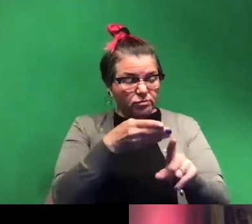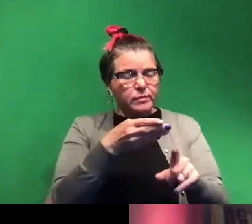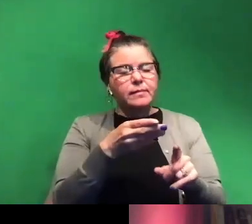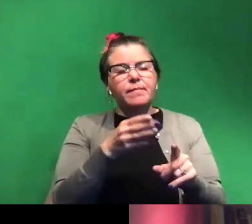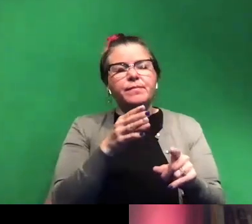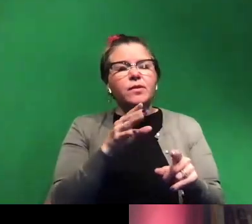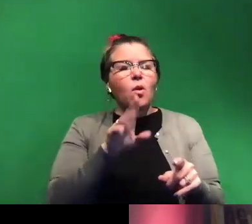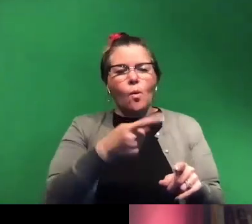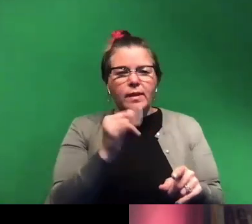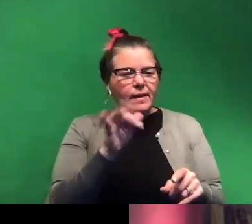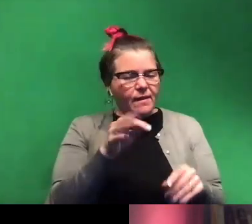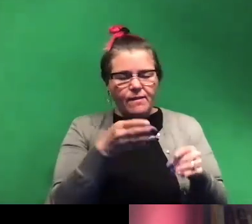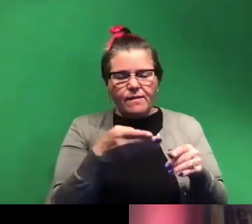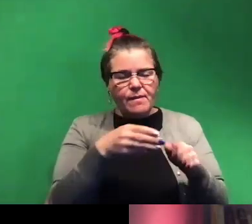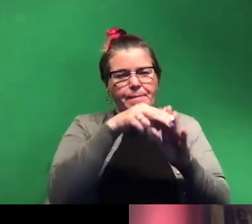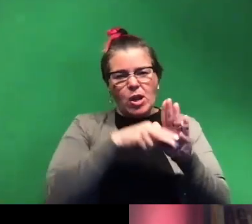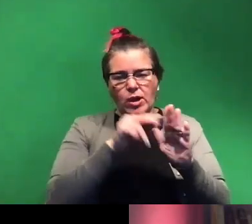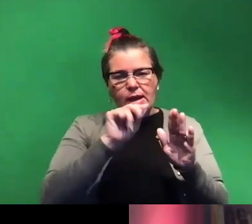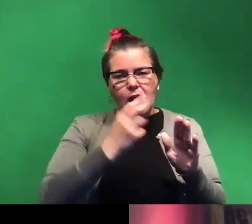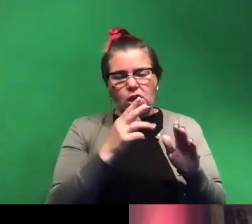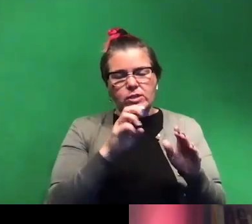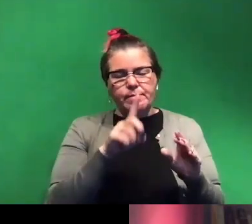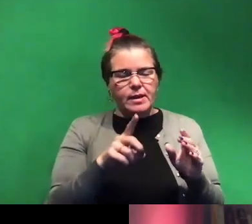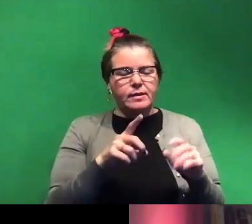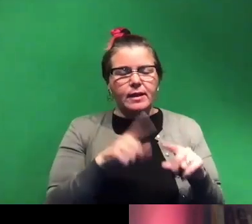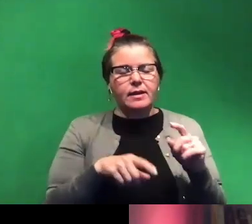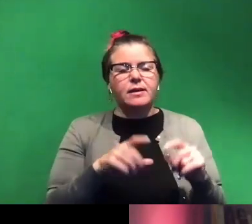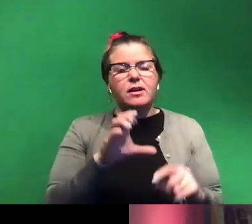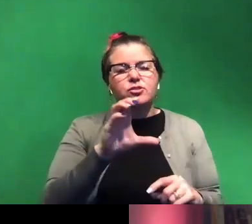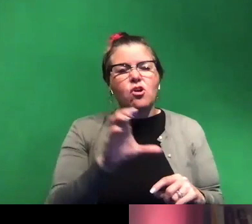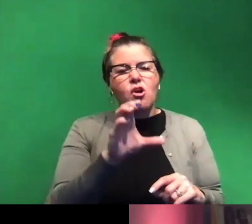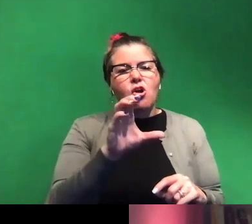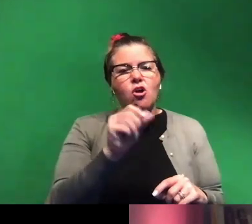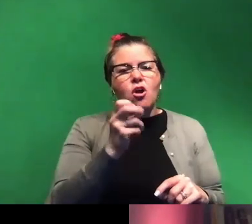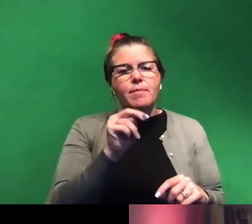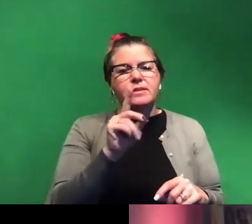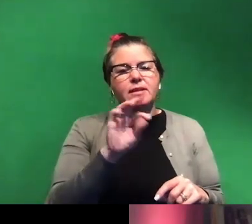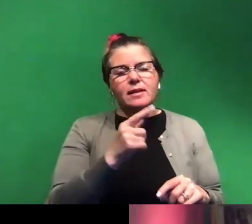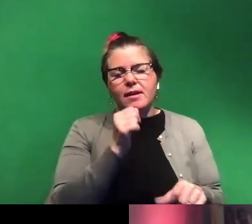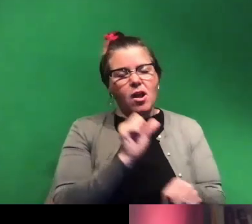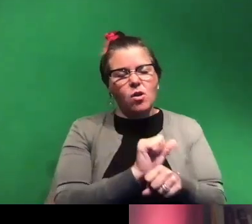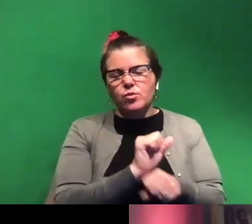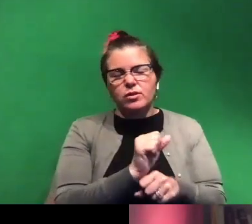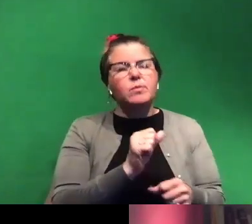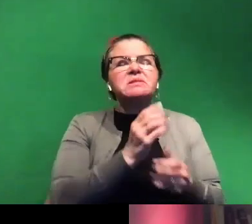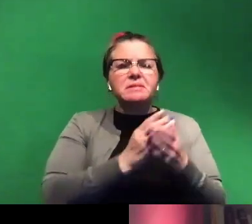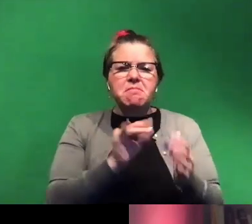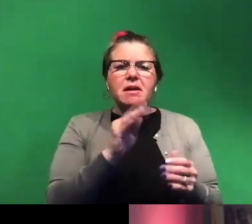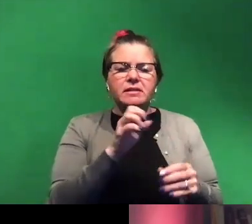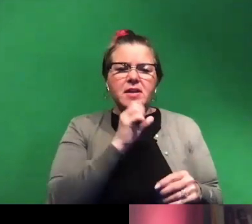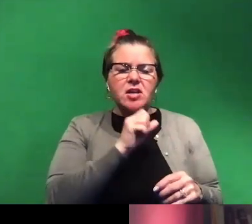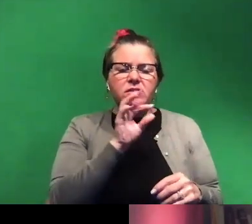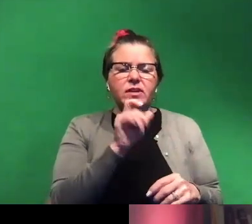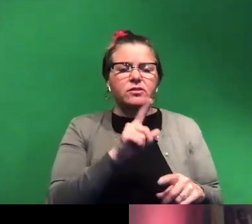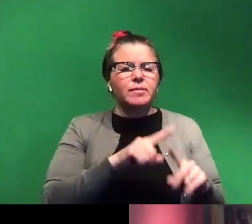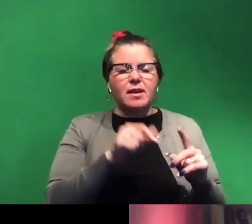ash bed. But the key part, because carbon dating doesn't go far enough. That'll work for some Ice Age fossils, but not for